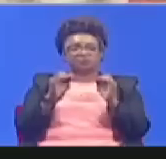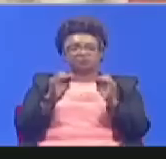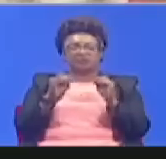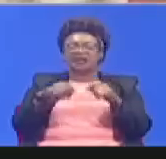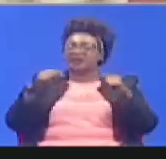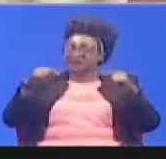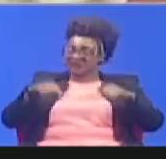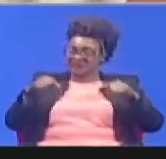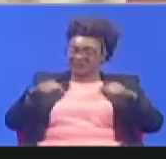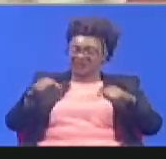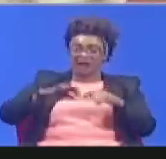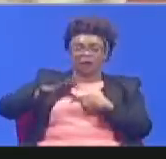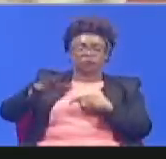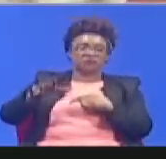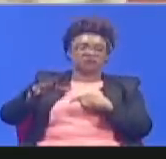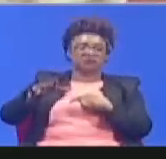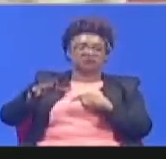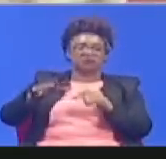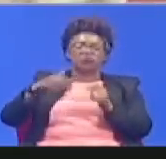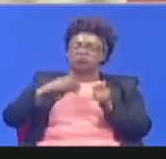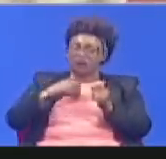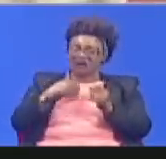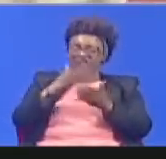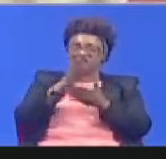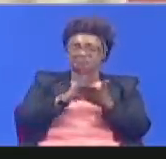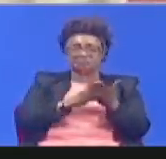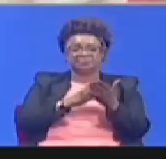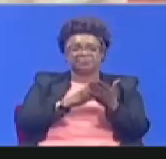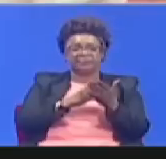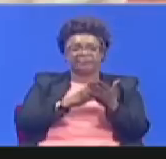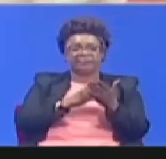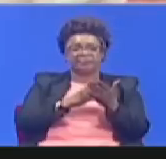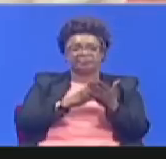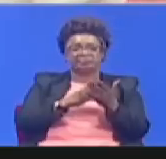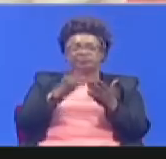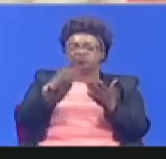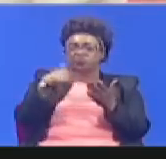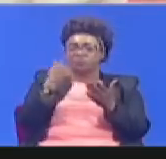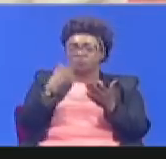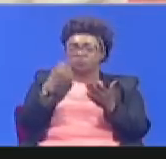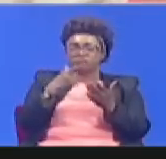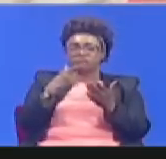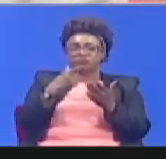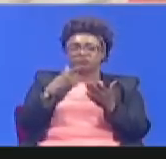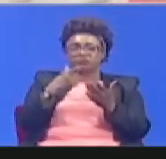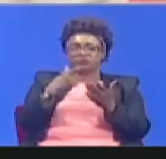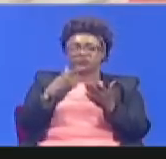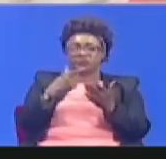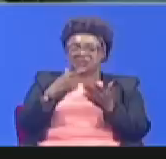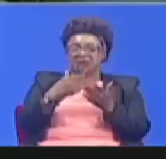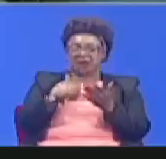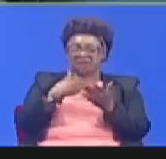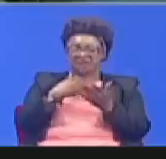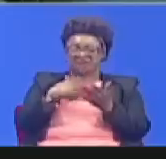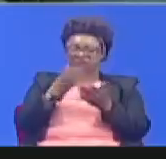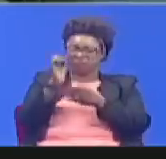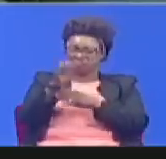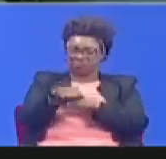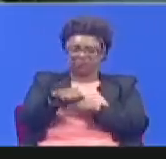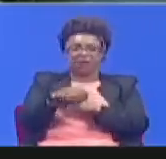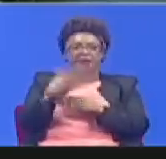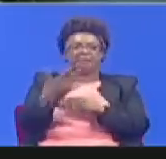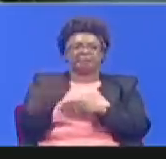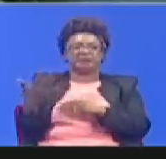muji tuko na wenzetu ambao wanaenda choo kupitia makaratasi. Anarchy and disorder